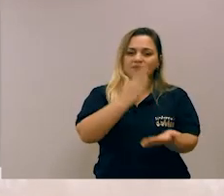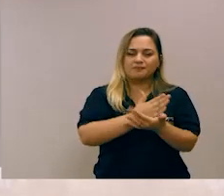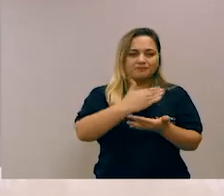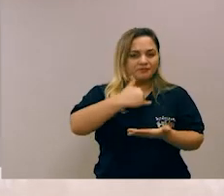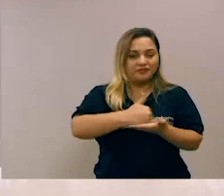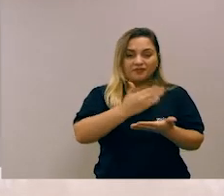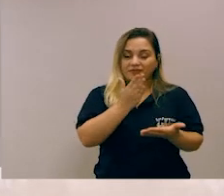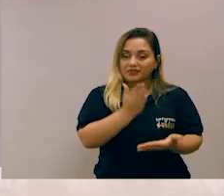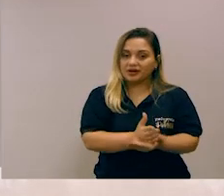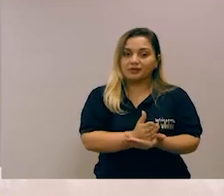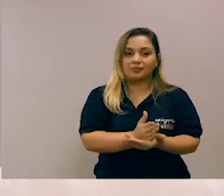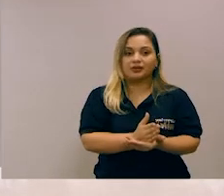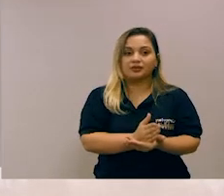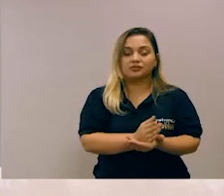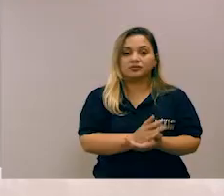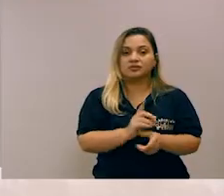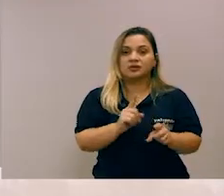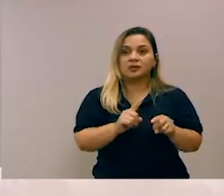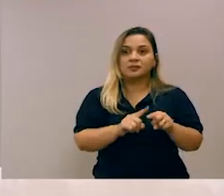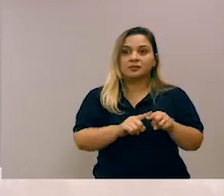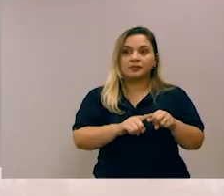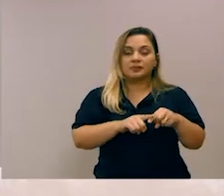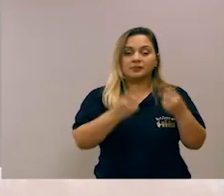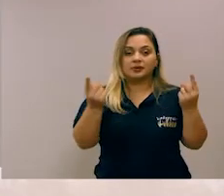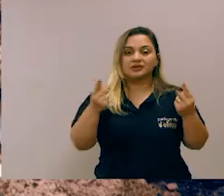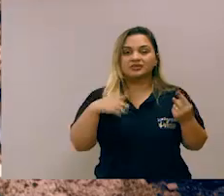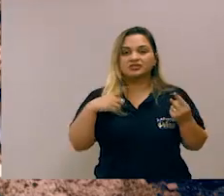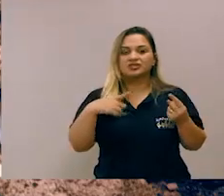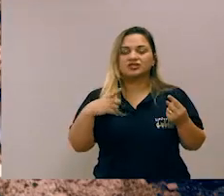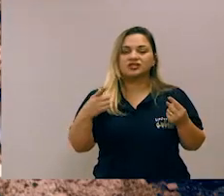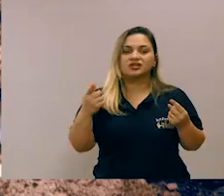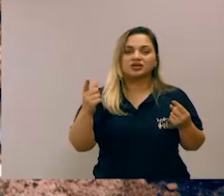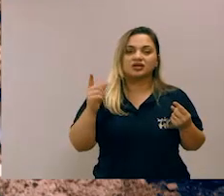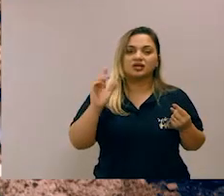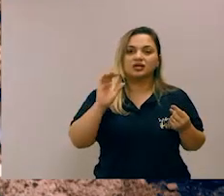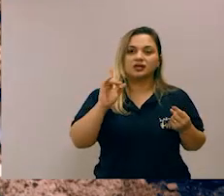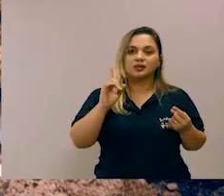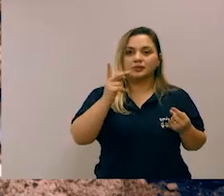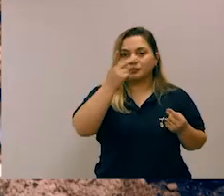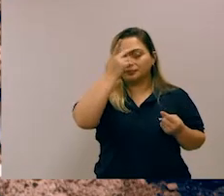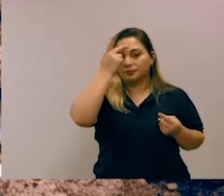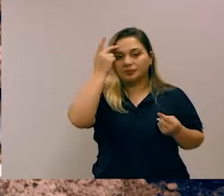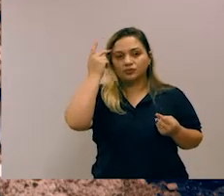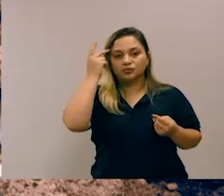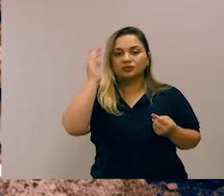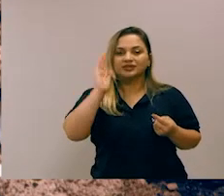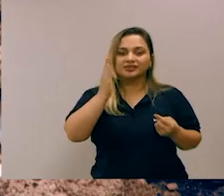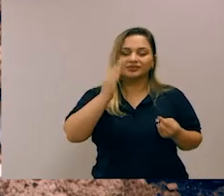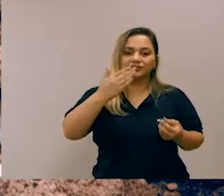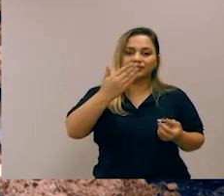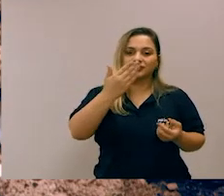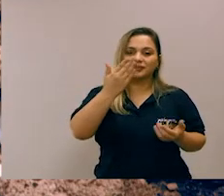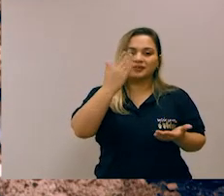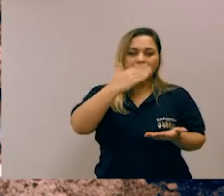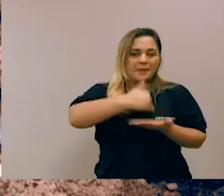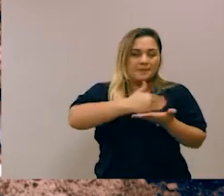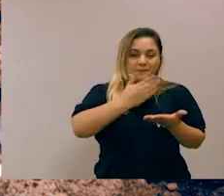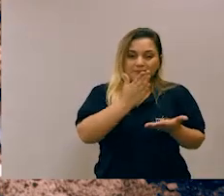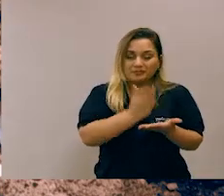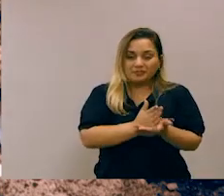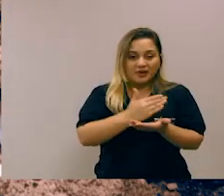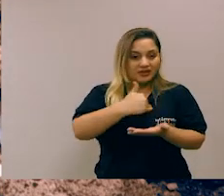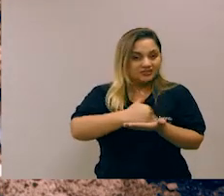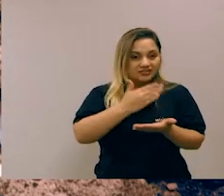of bodies, but they were re-identifications. So we had people who were cut